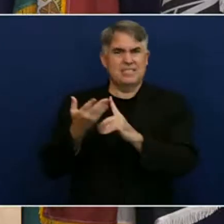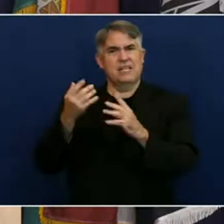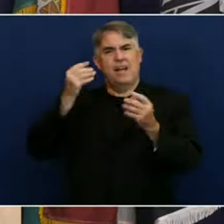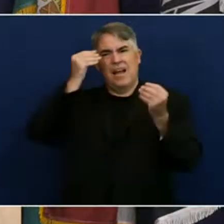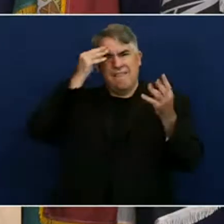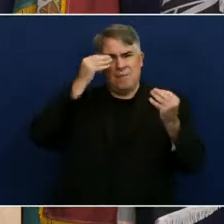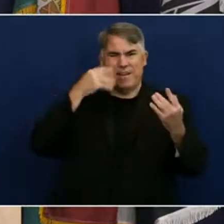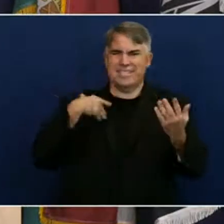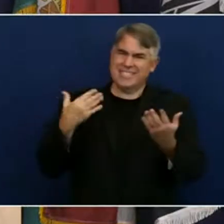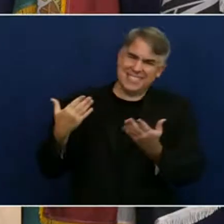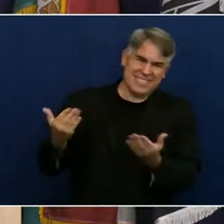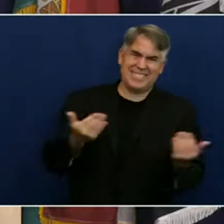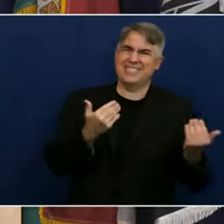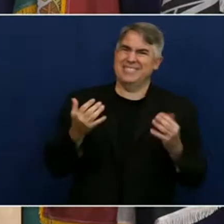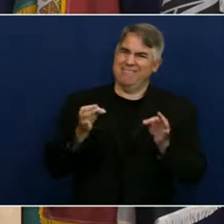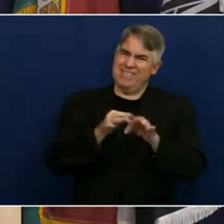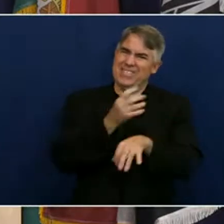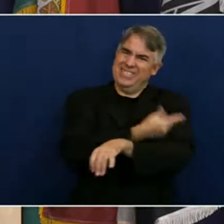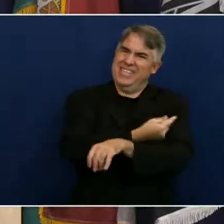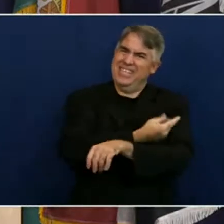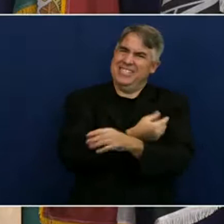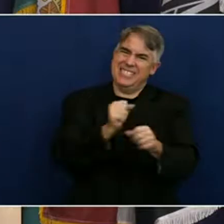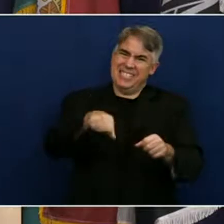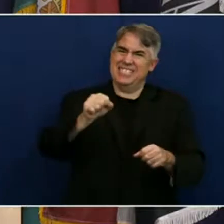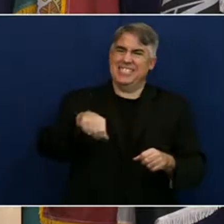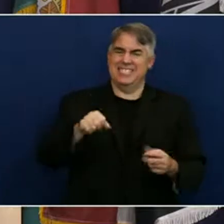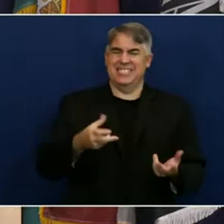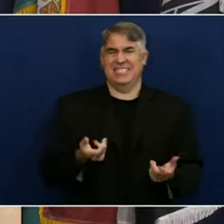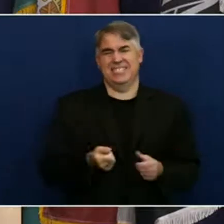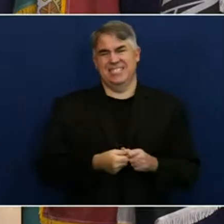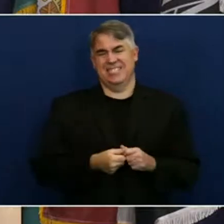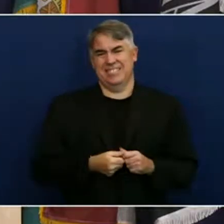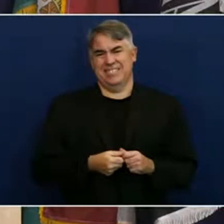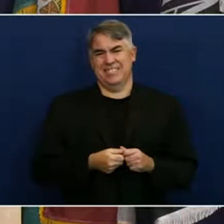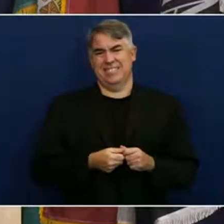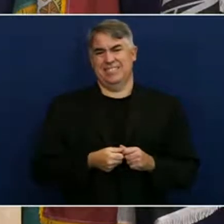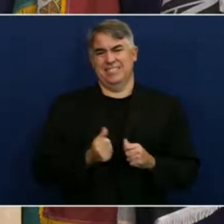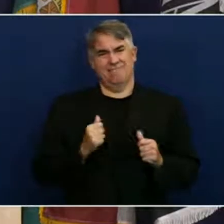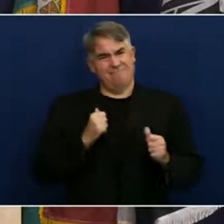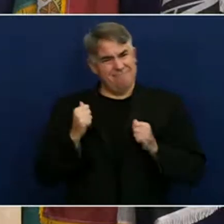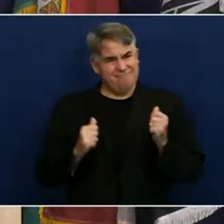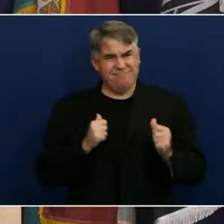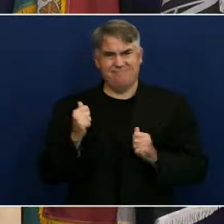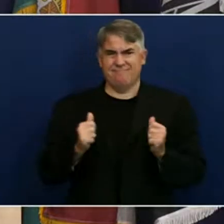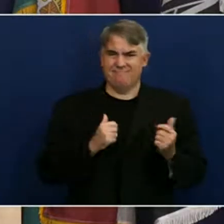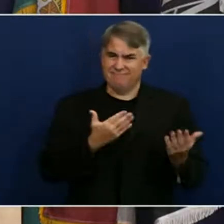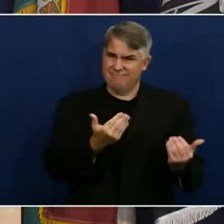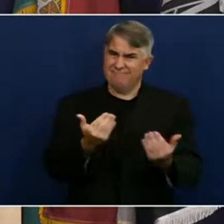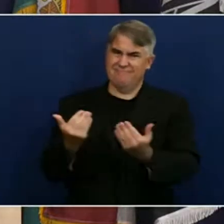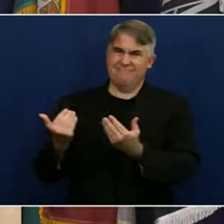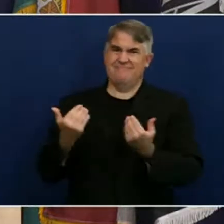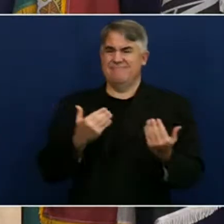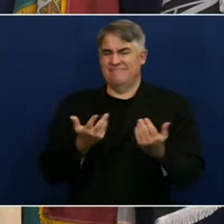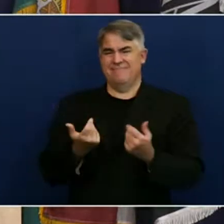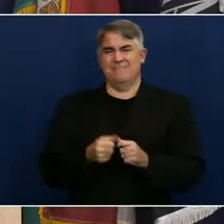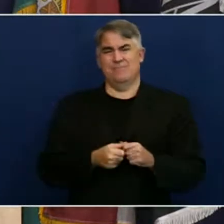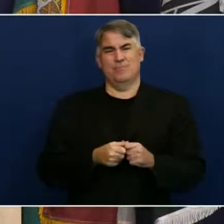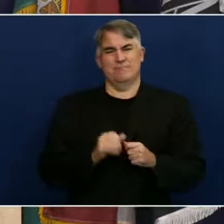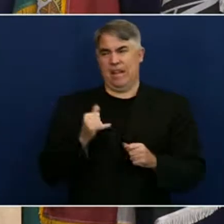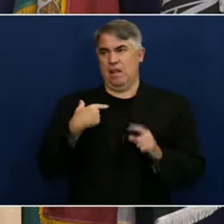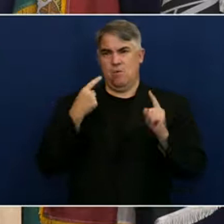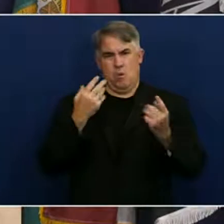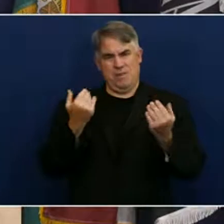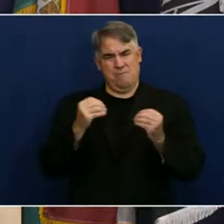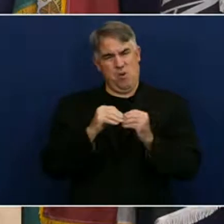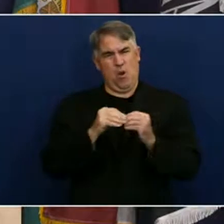passively make the vaccine available, but really, in an engaged way, get out and try and meet the need for communities that may be a little bit harder